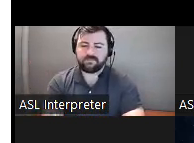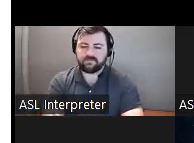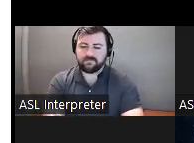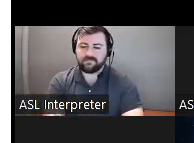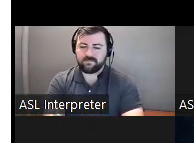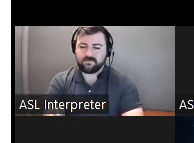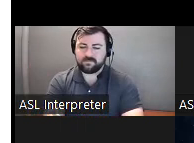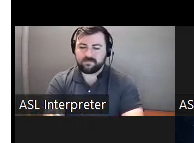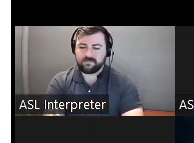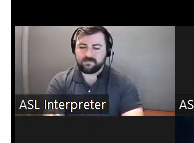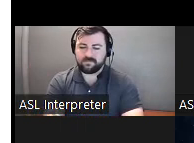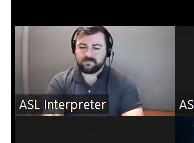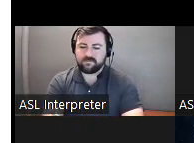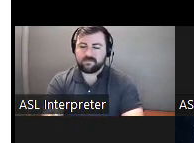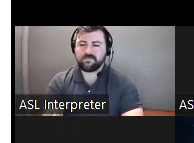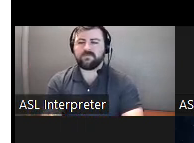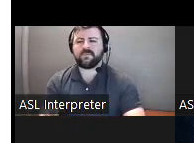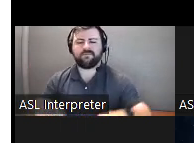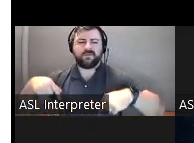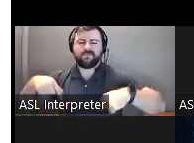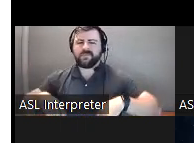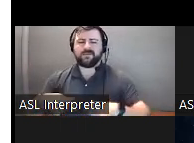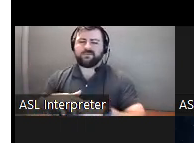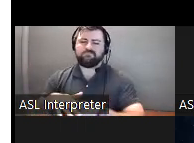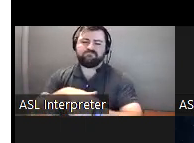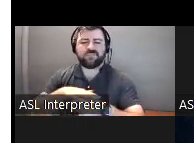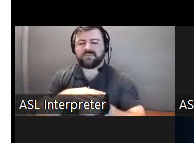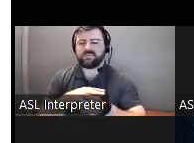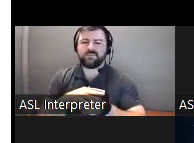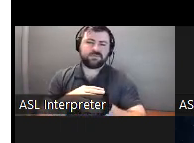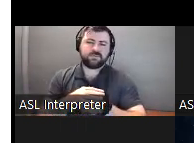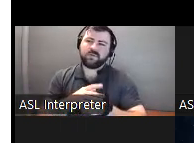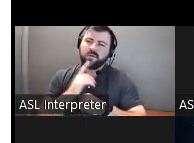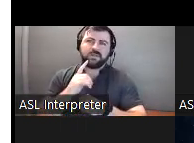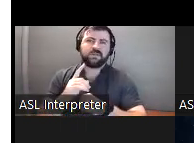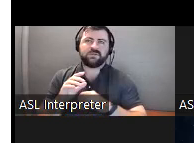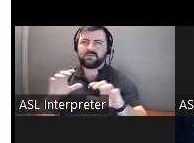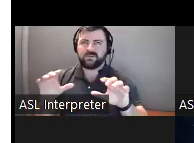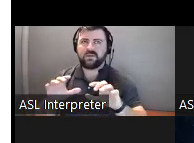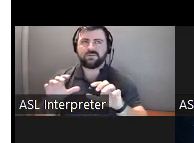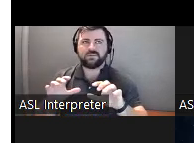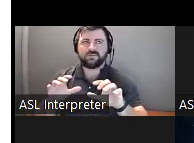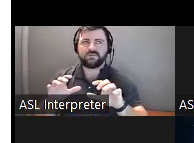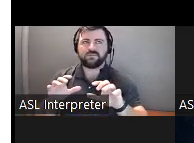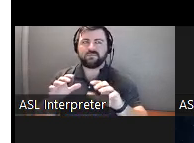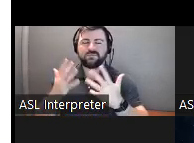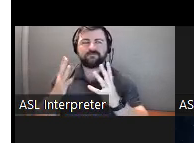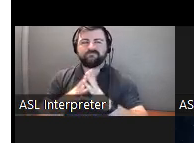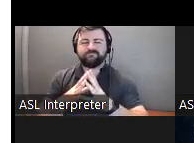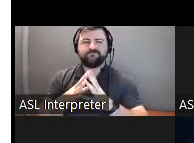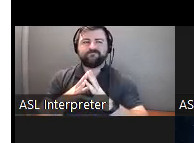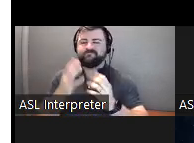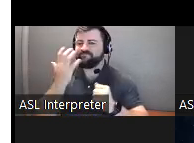Honestly, this space has done extraordinary, it has